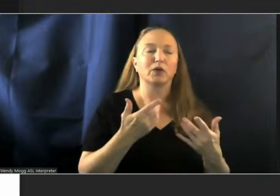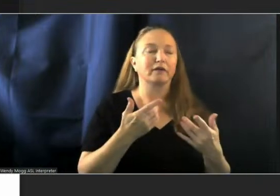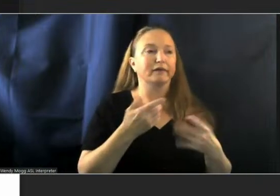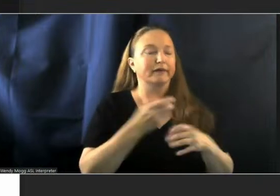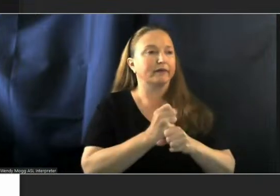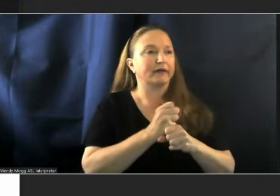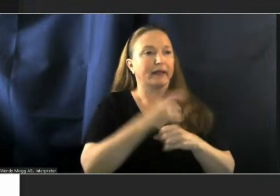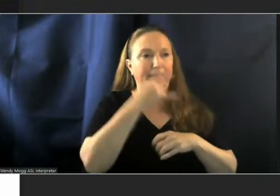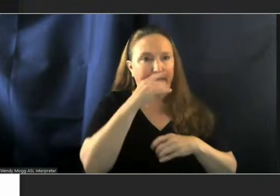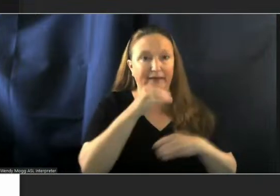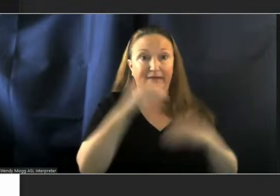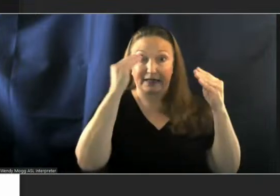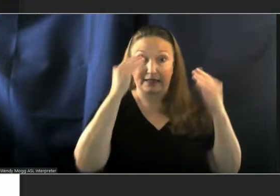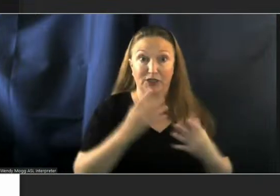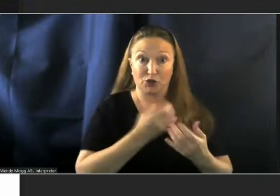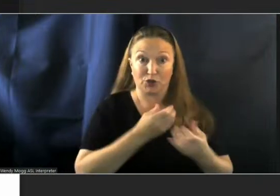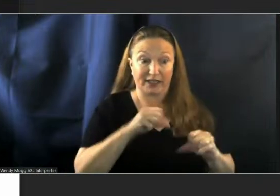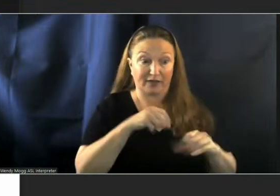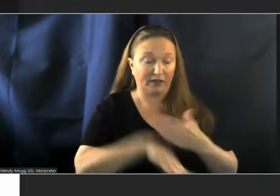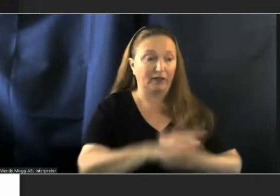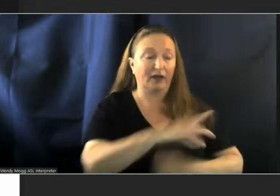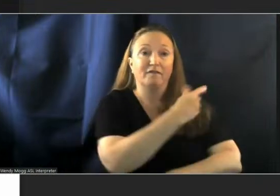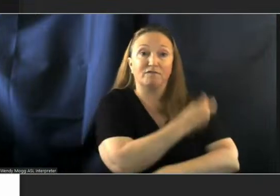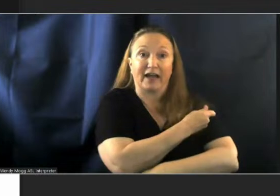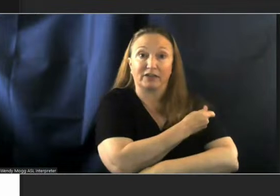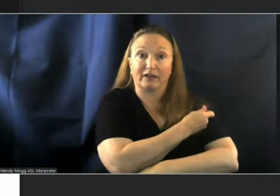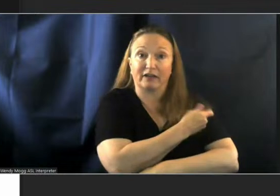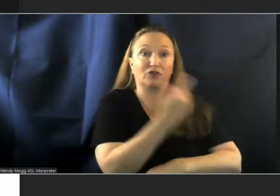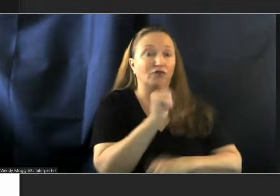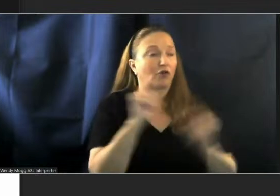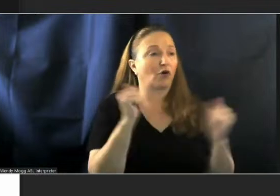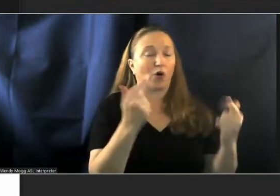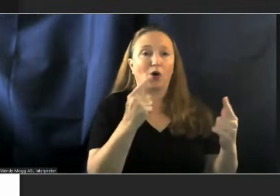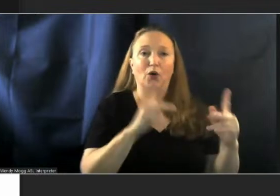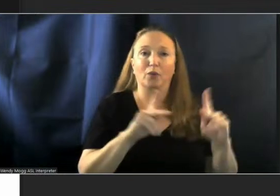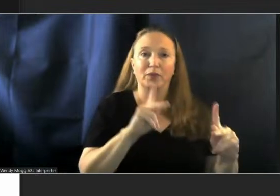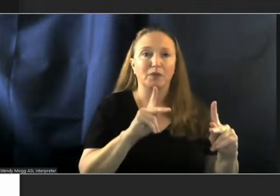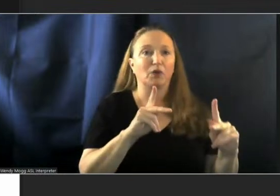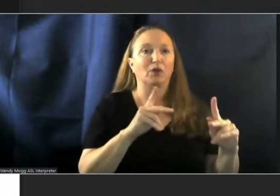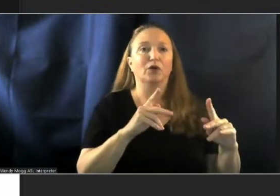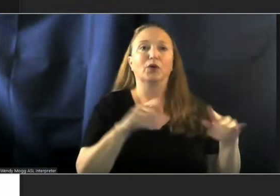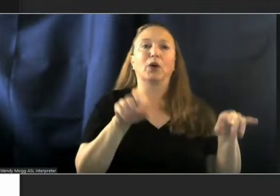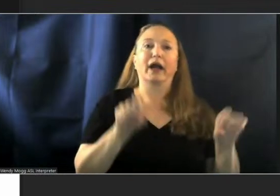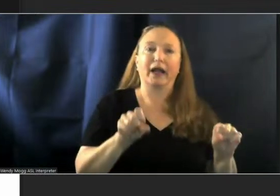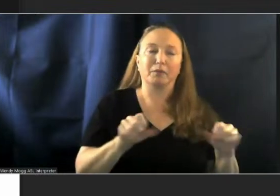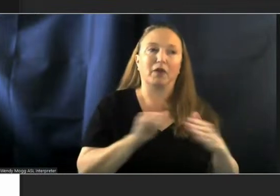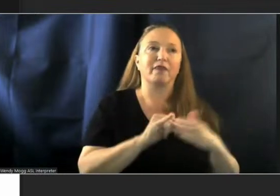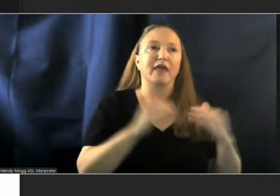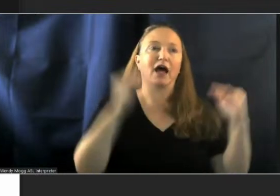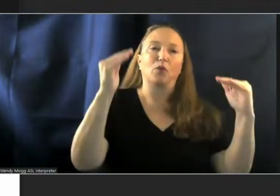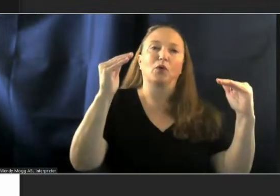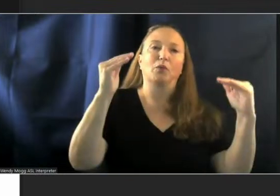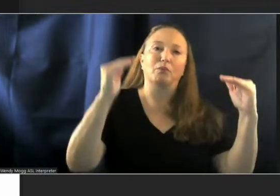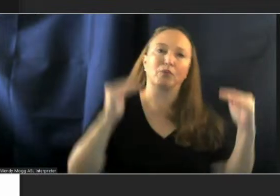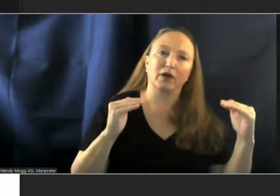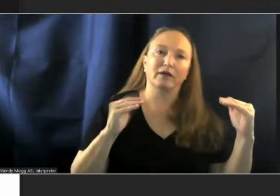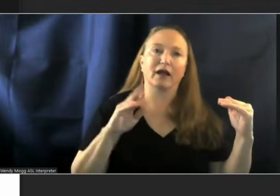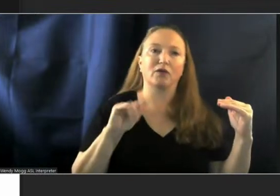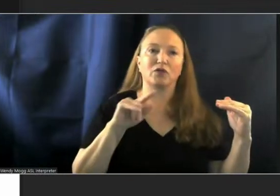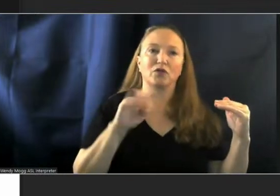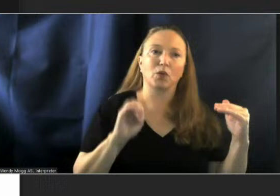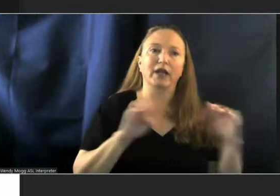school is vaccination for everybody who's able, because that will lower our rate overall throughout the